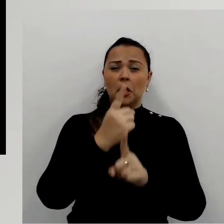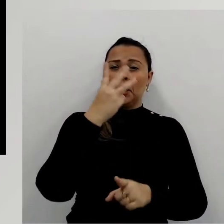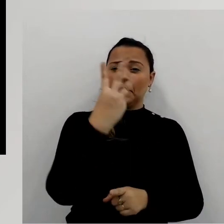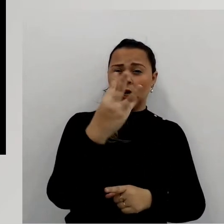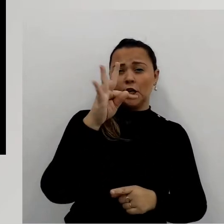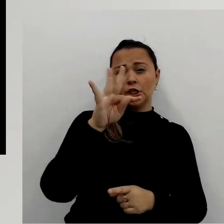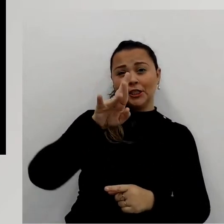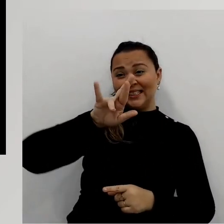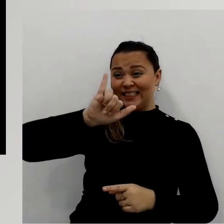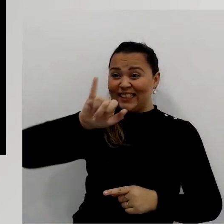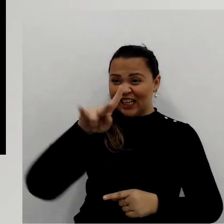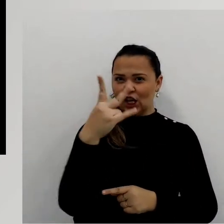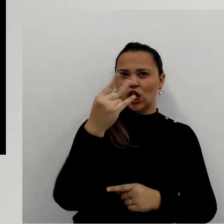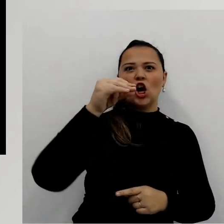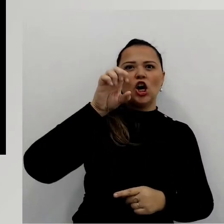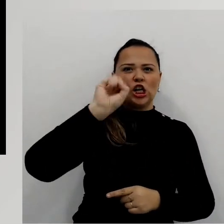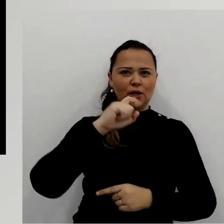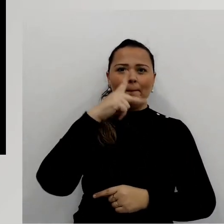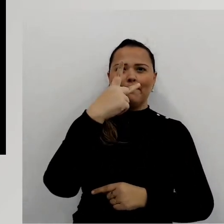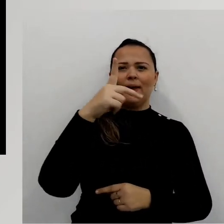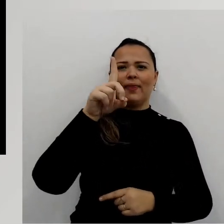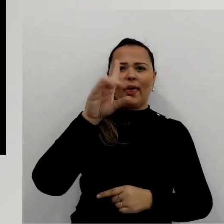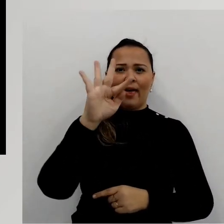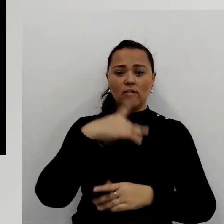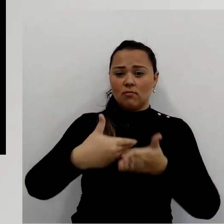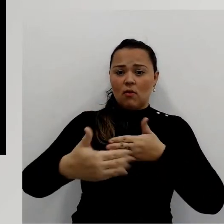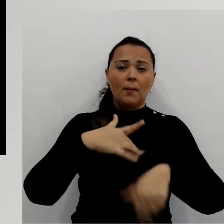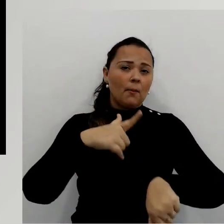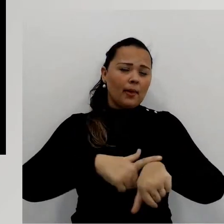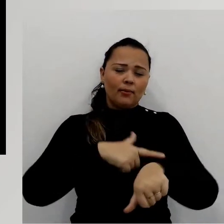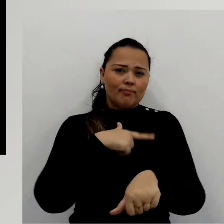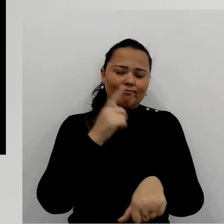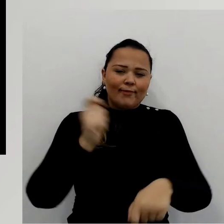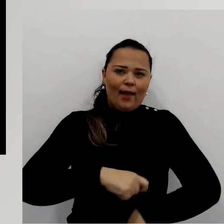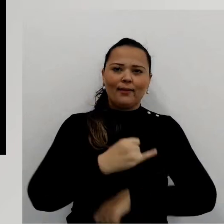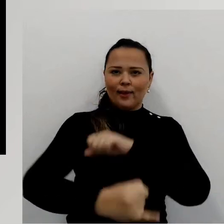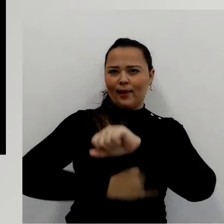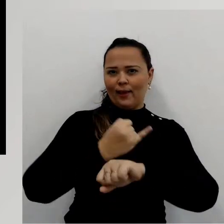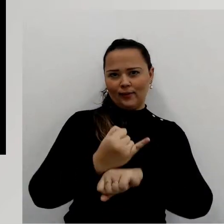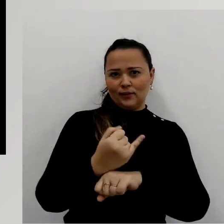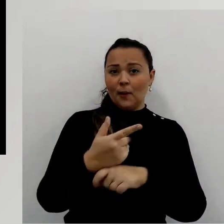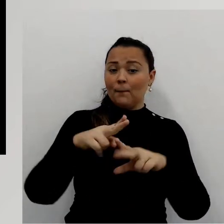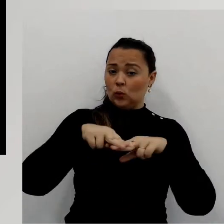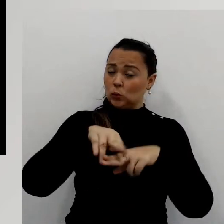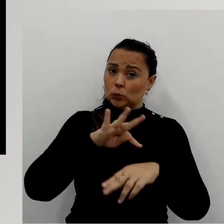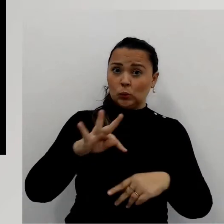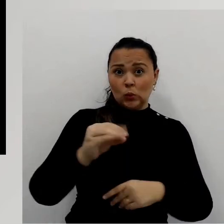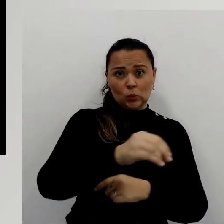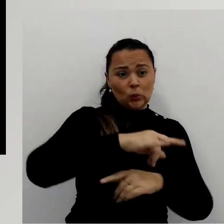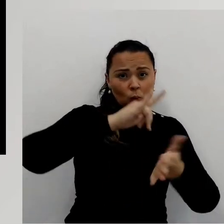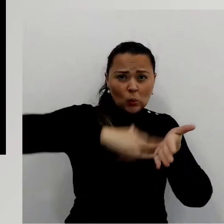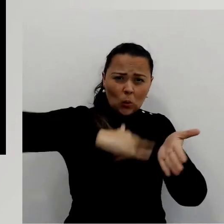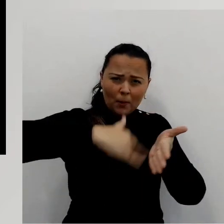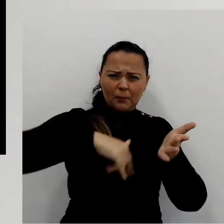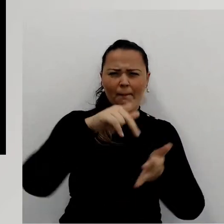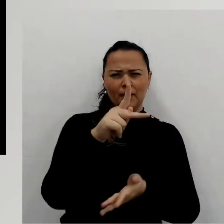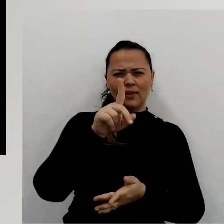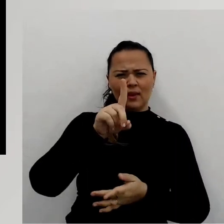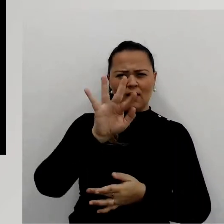time. So all of those PDFs, well, most of those PDFs would at one time been